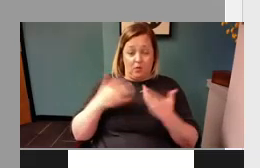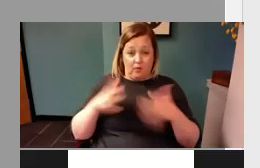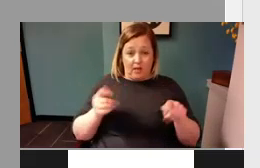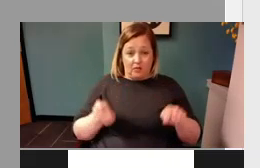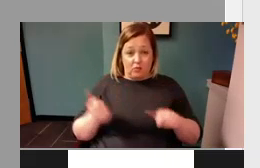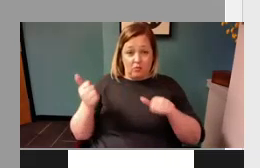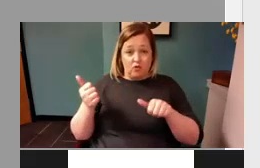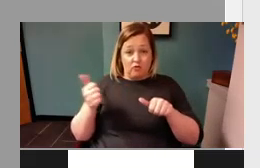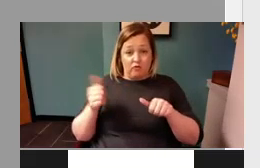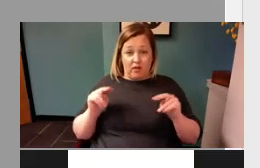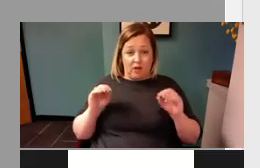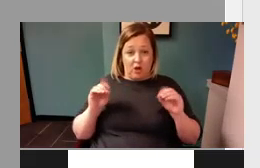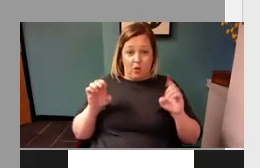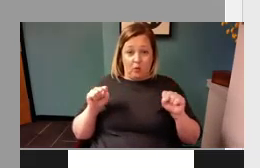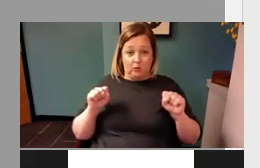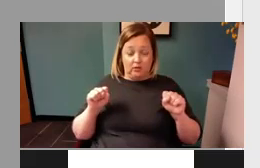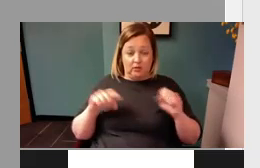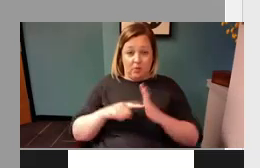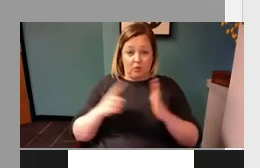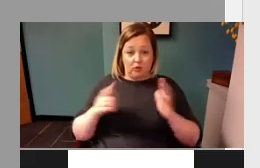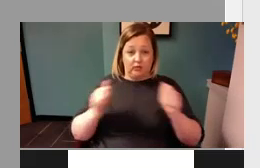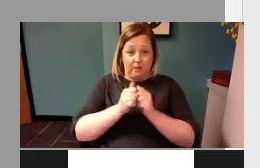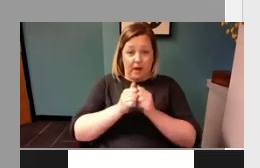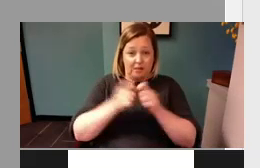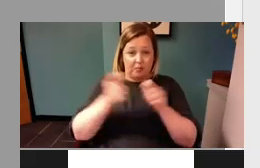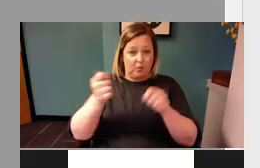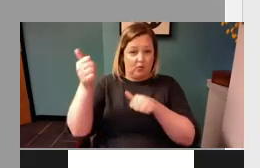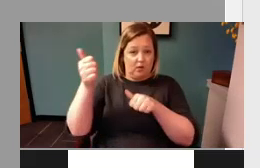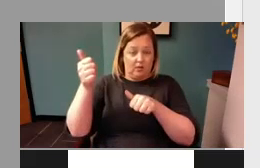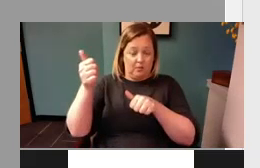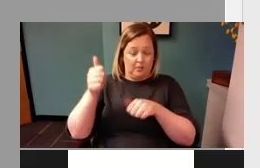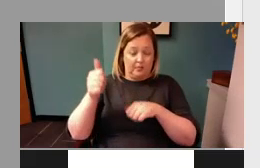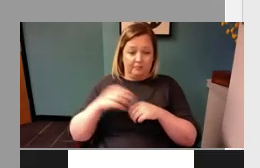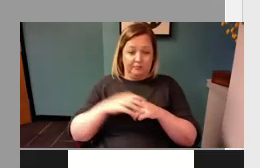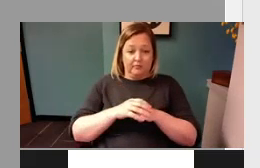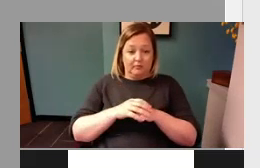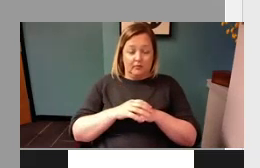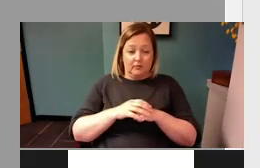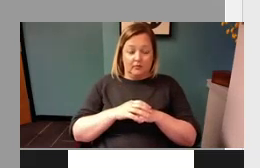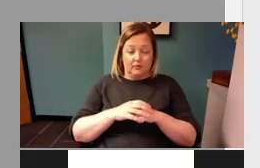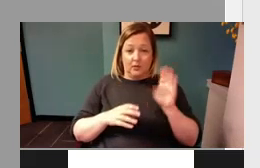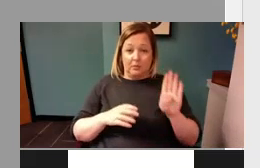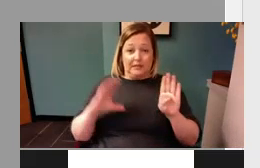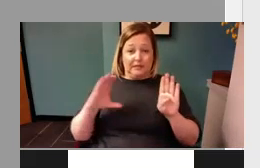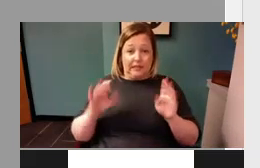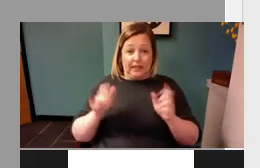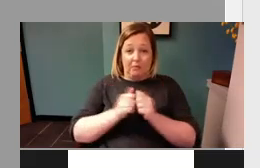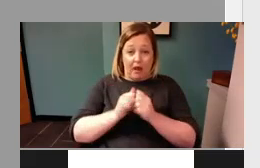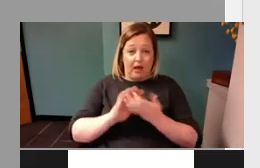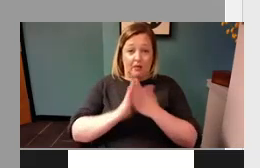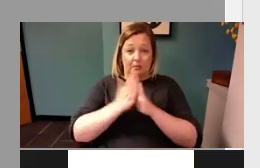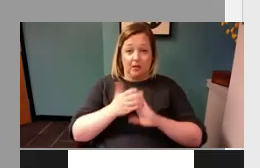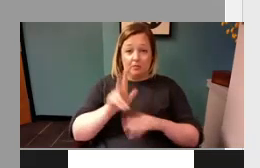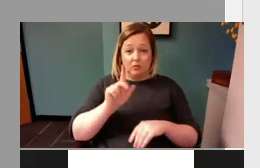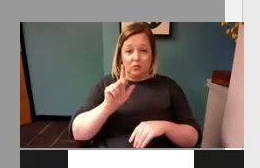We only use those root nodes to keep on combining back. So B and C gets combined to get 23. This 23 and D gets combined